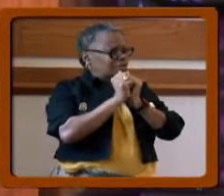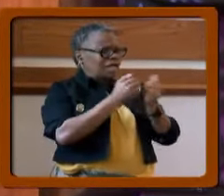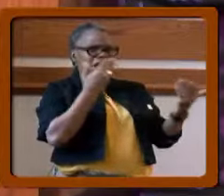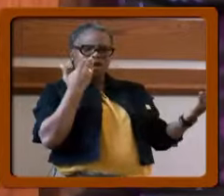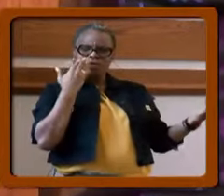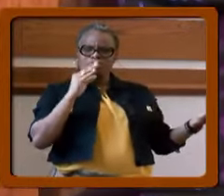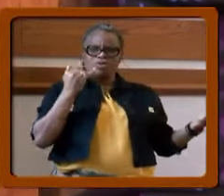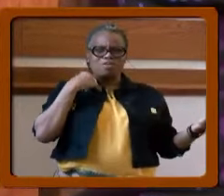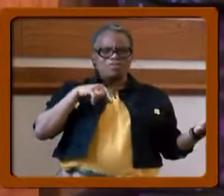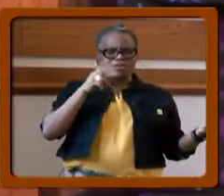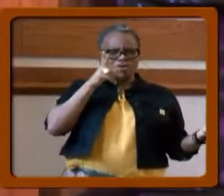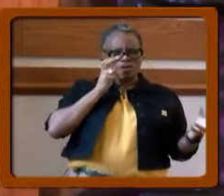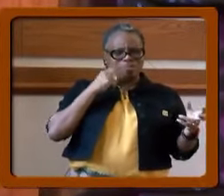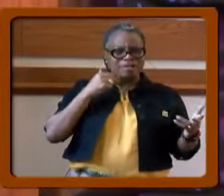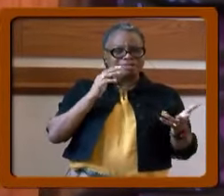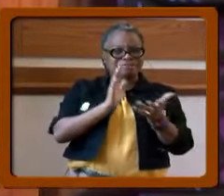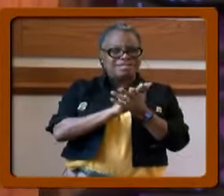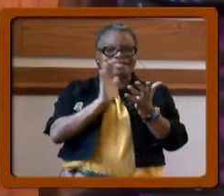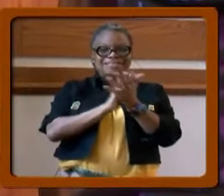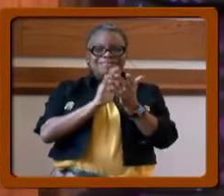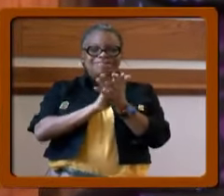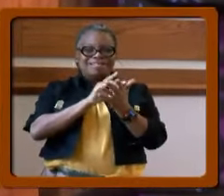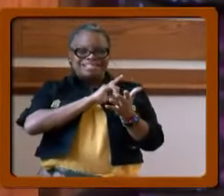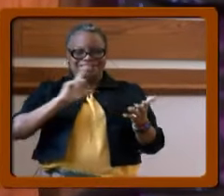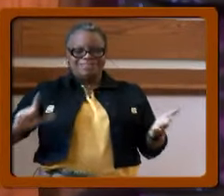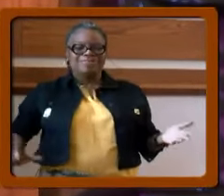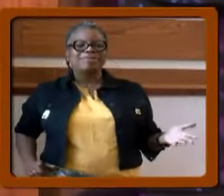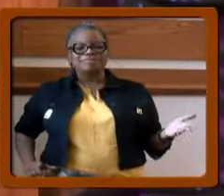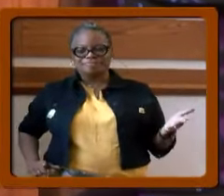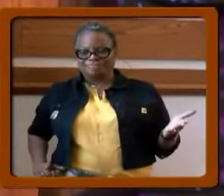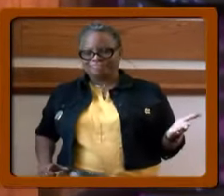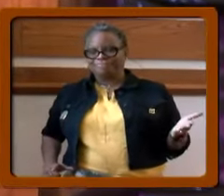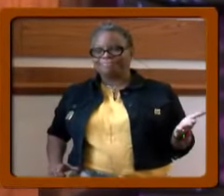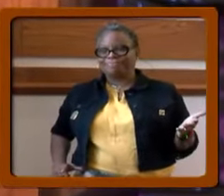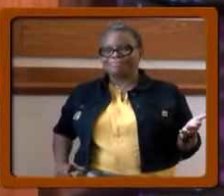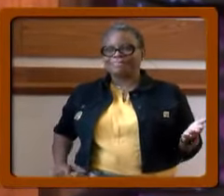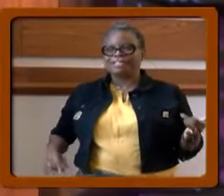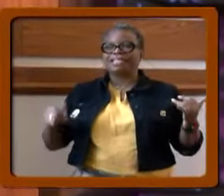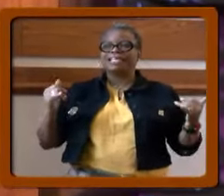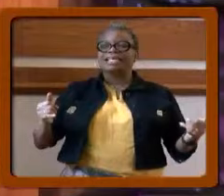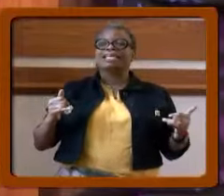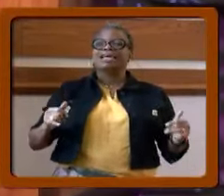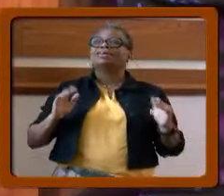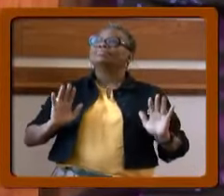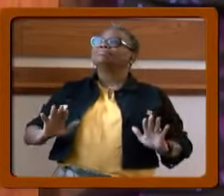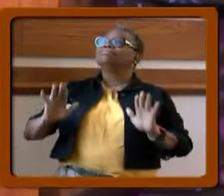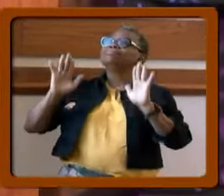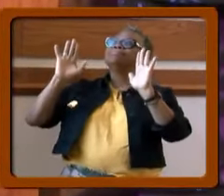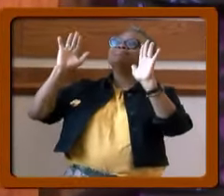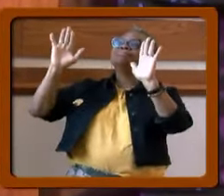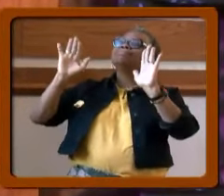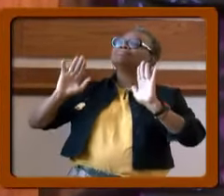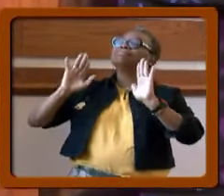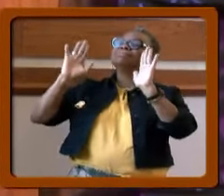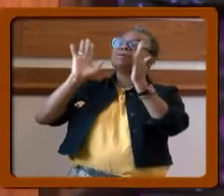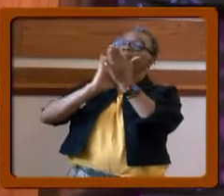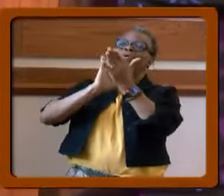heard me. I said, O magnify the Lord with me, and let us exalt God's name